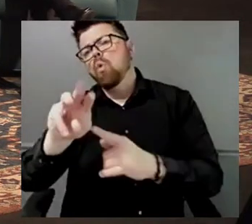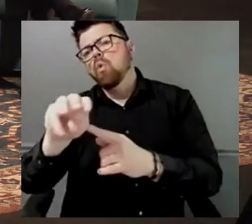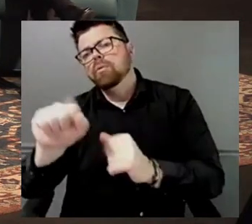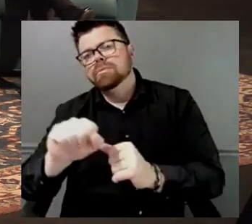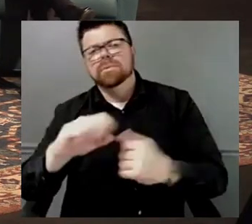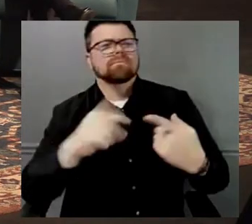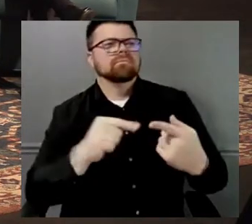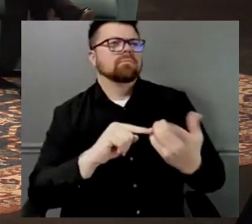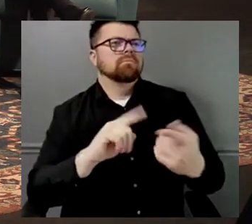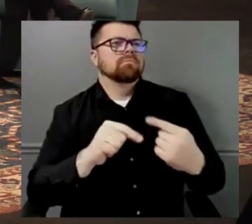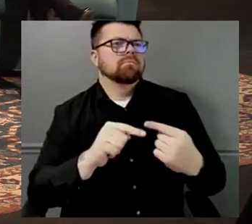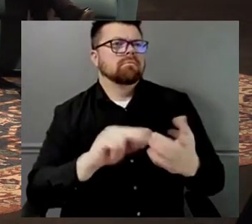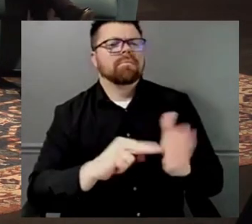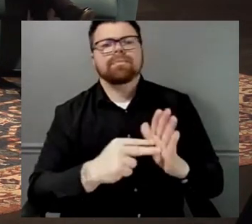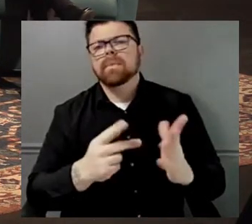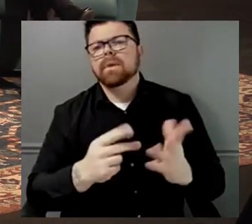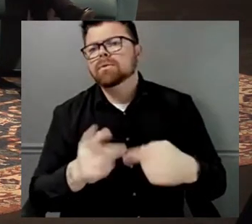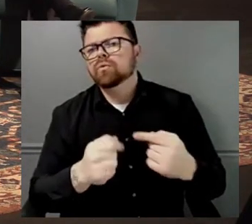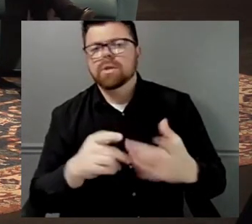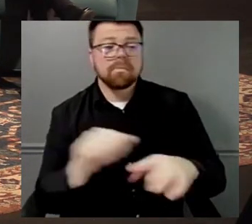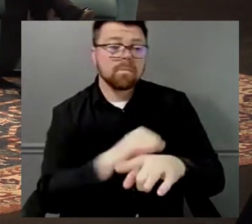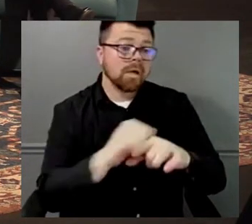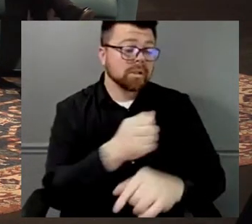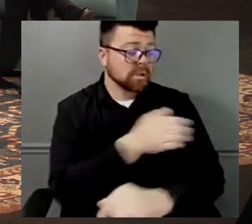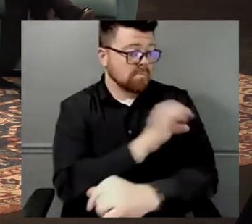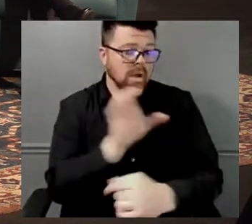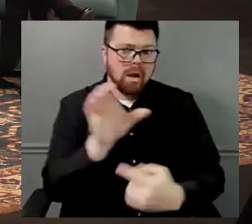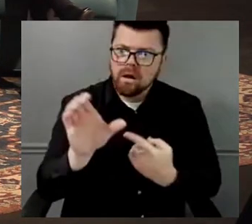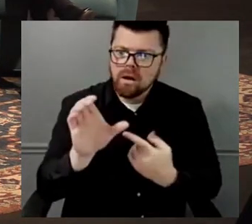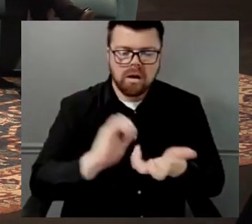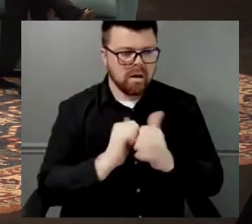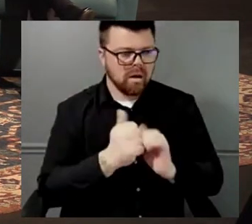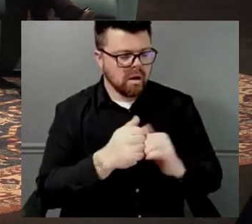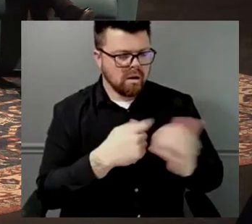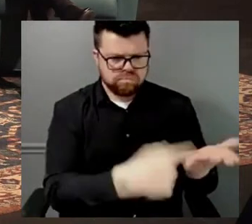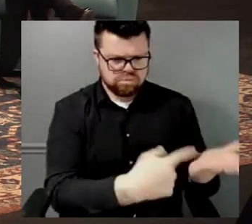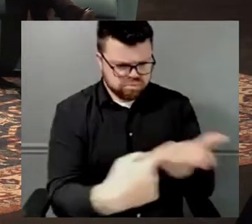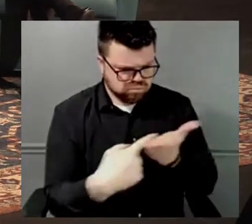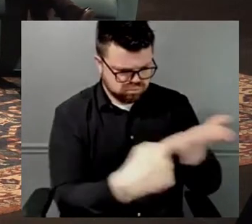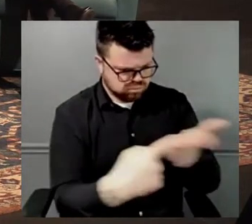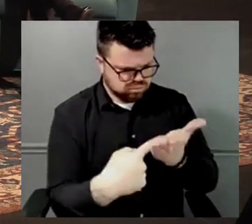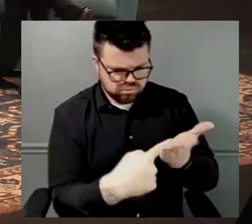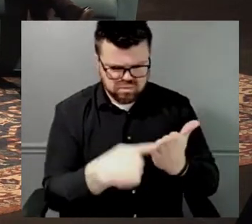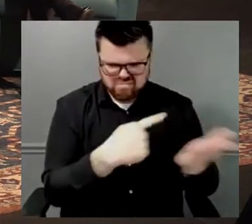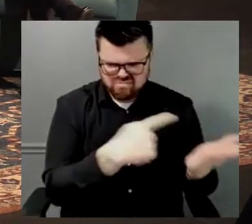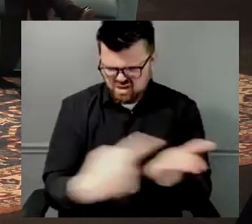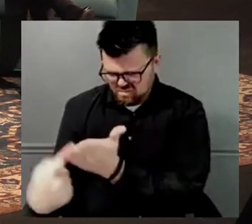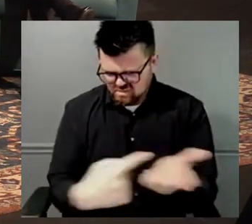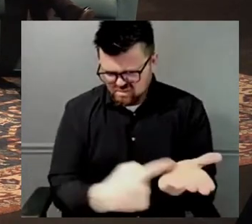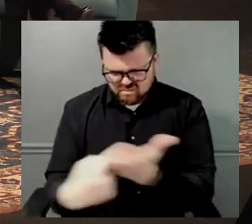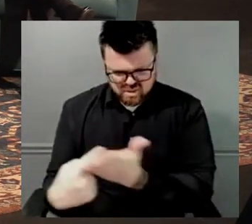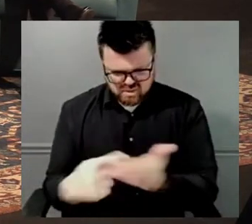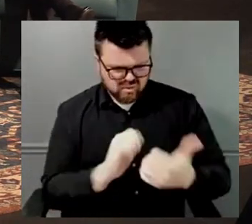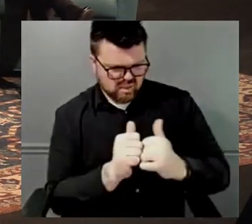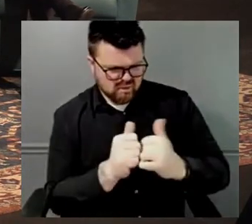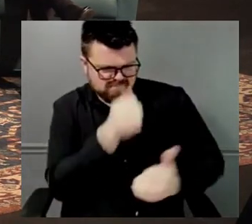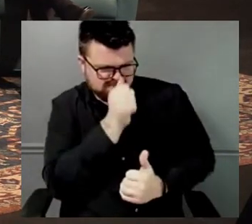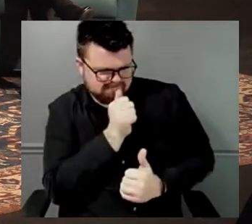actual practice of power and the ways that arguments are either litigated literally or just dealt with